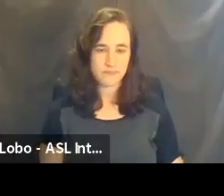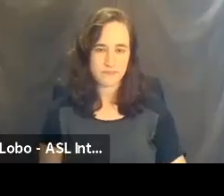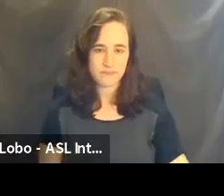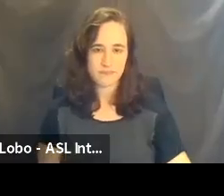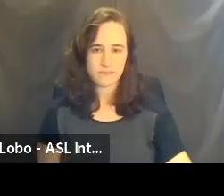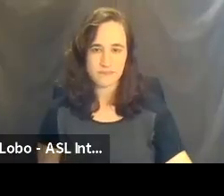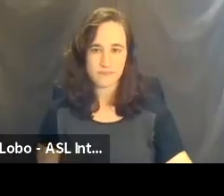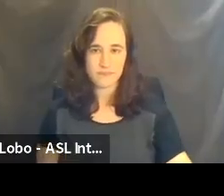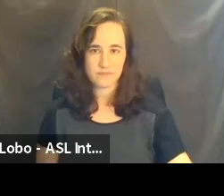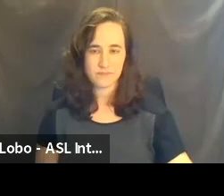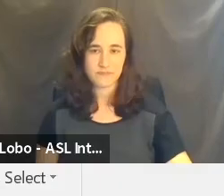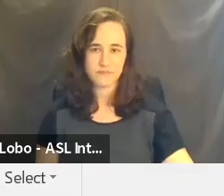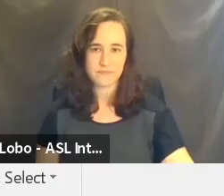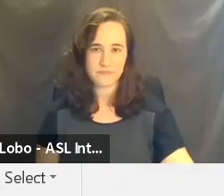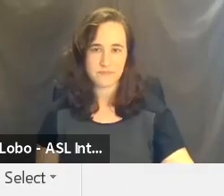Okay.